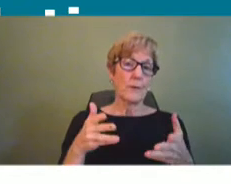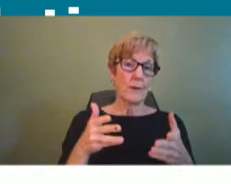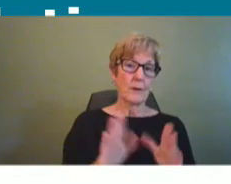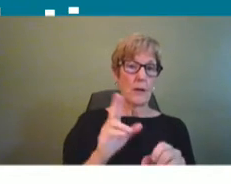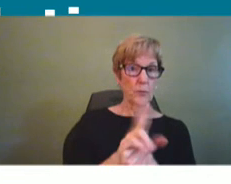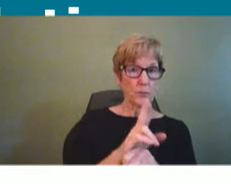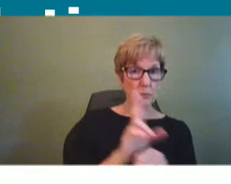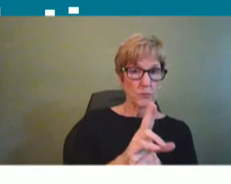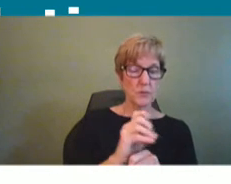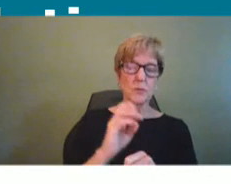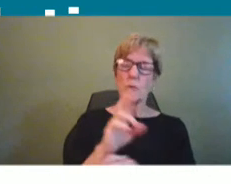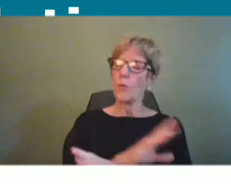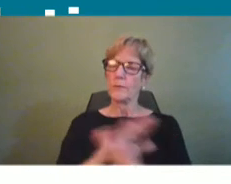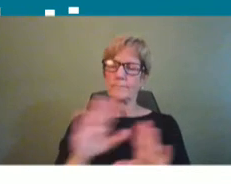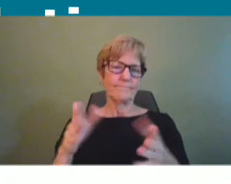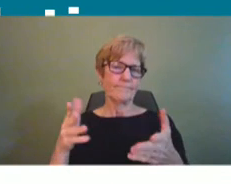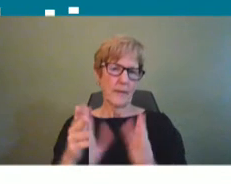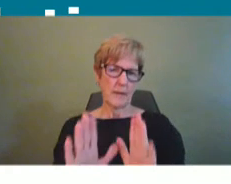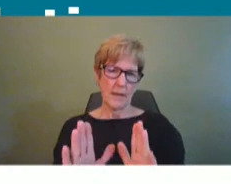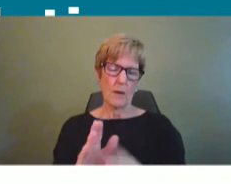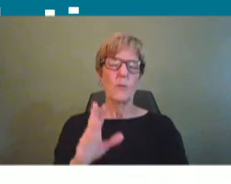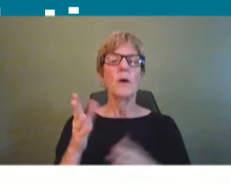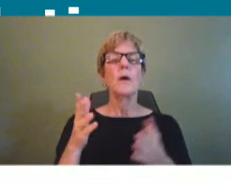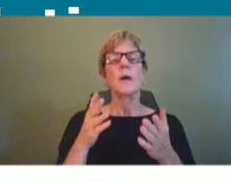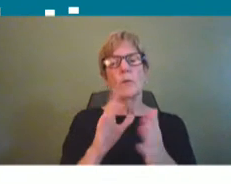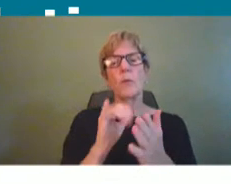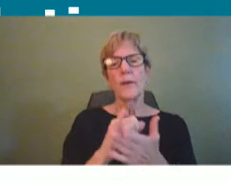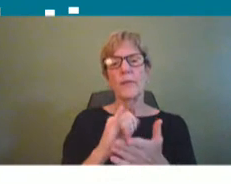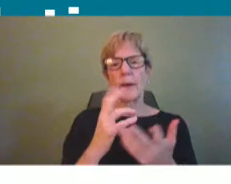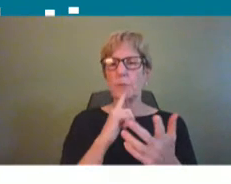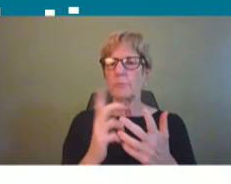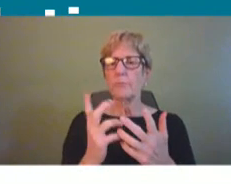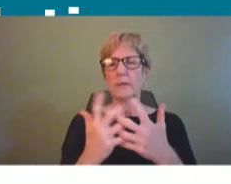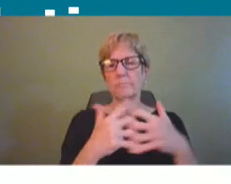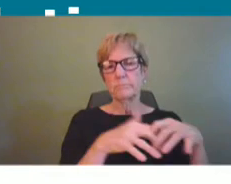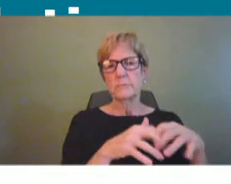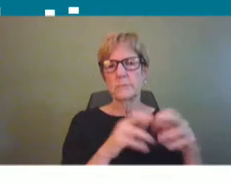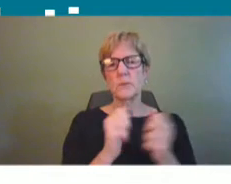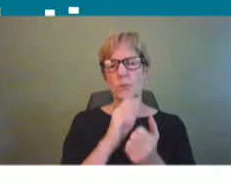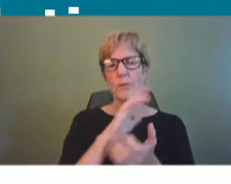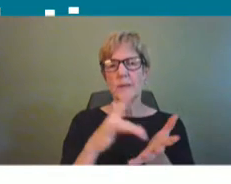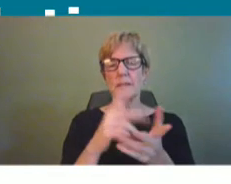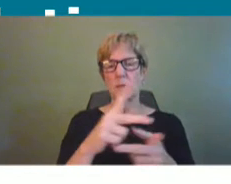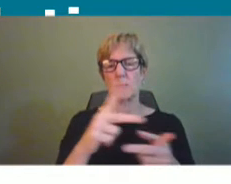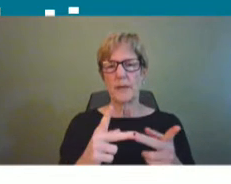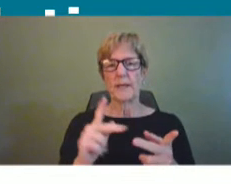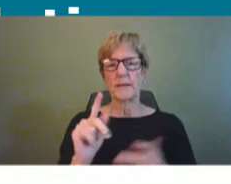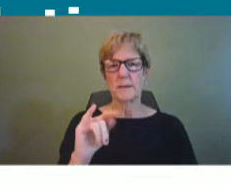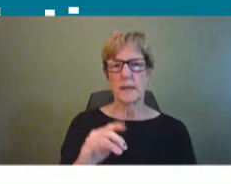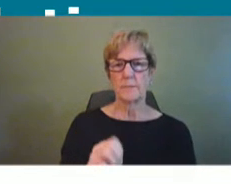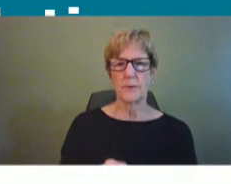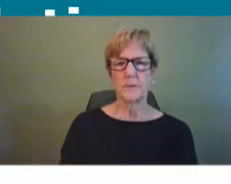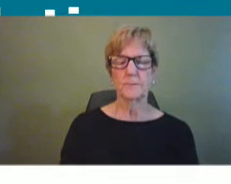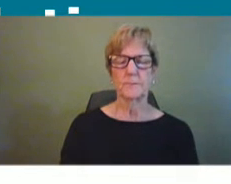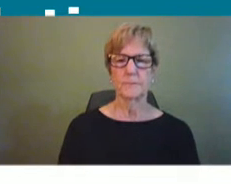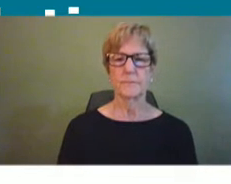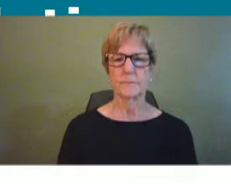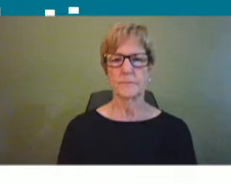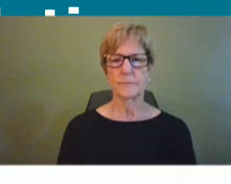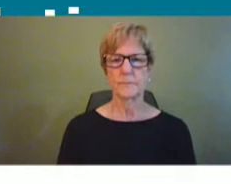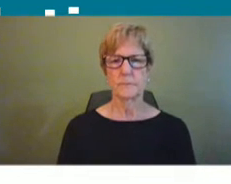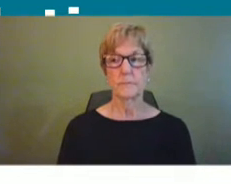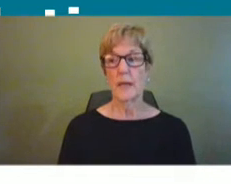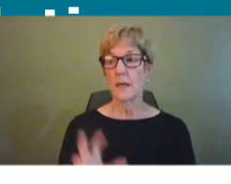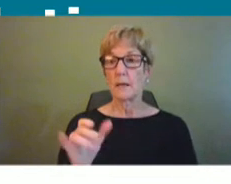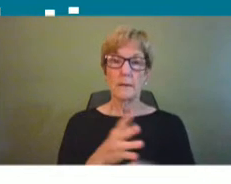disallow uses in a manner that would be aligned with the center's Place type that concludes